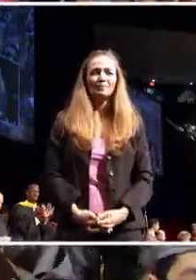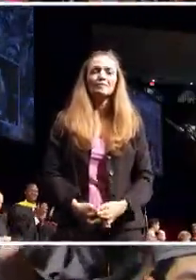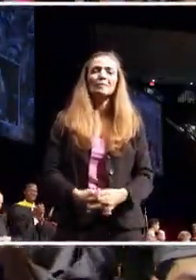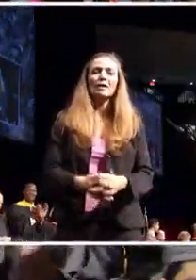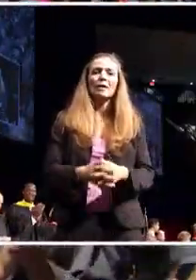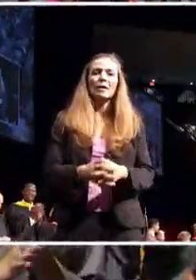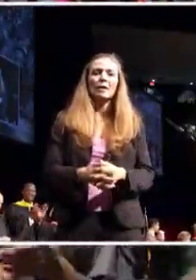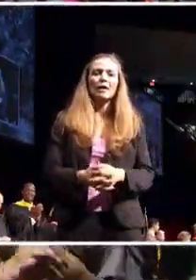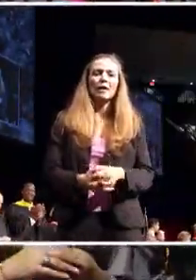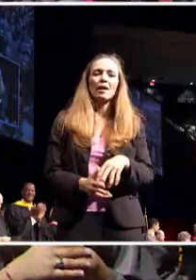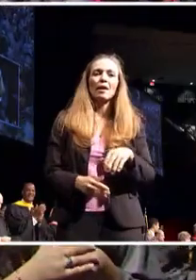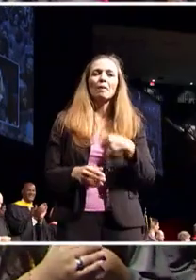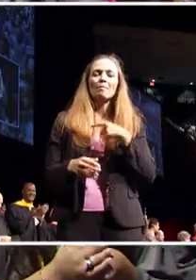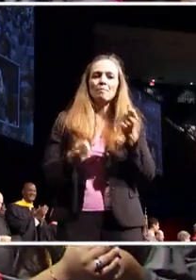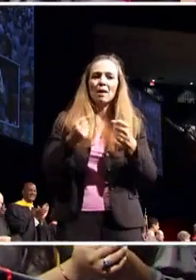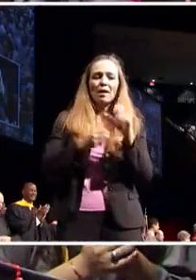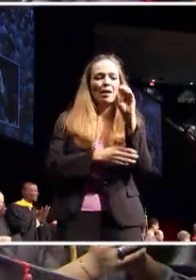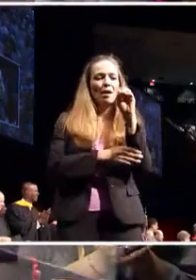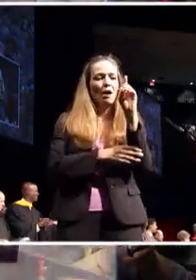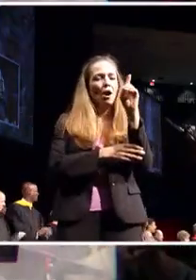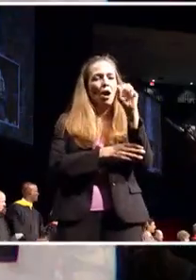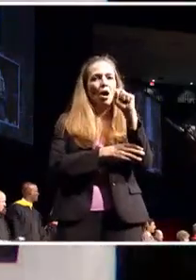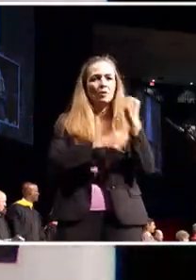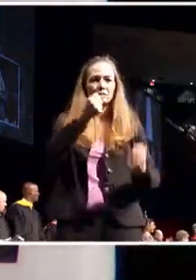May the odds be ever in your favor.